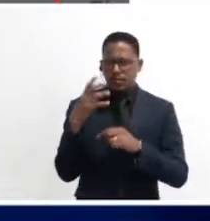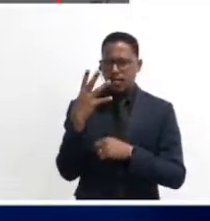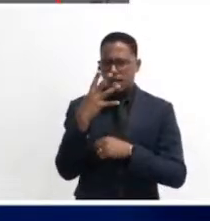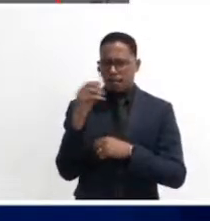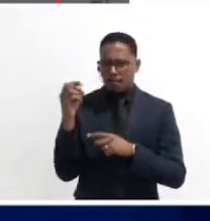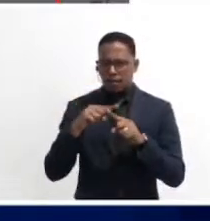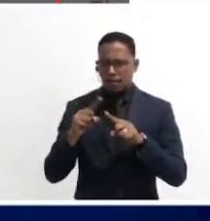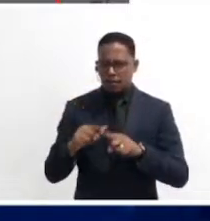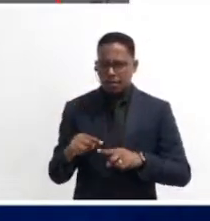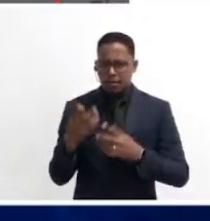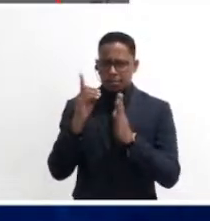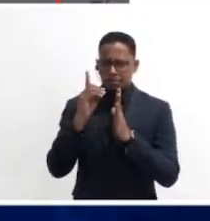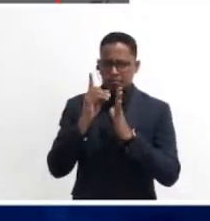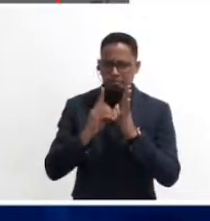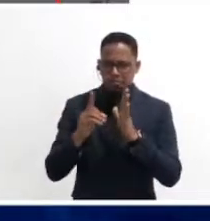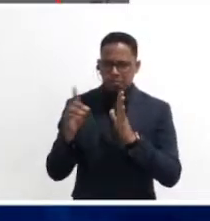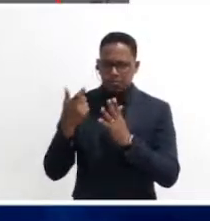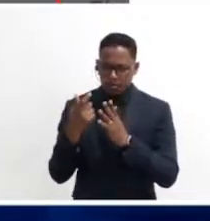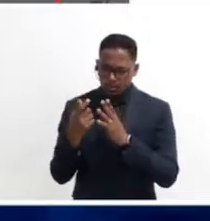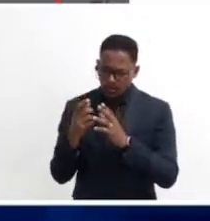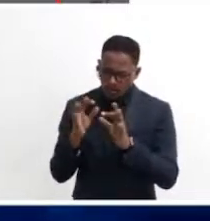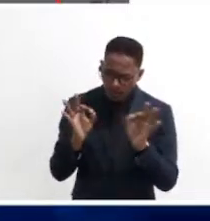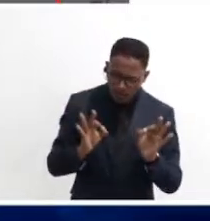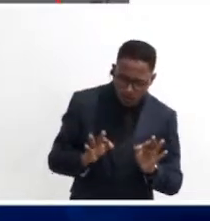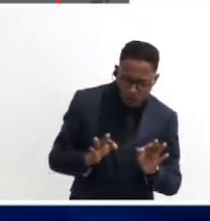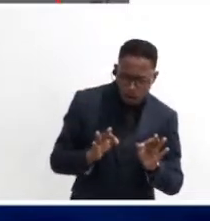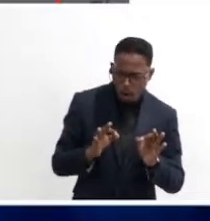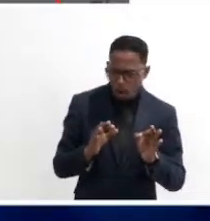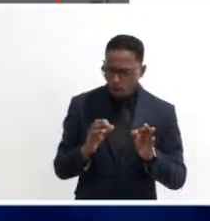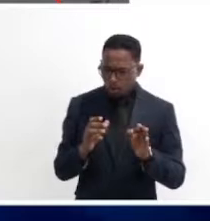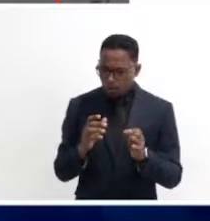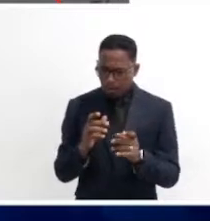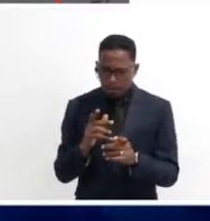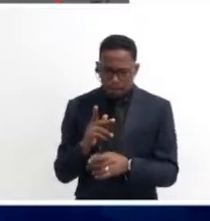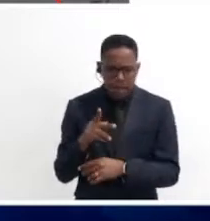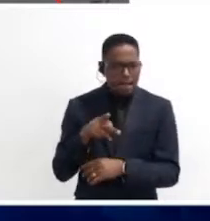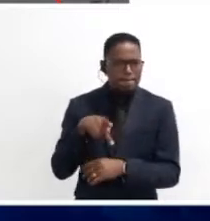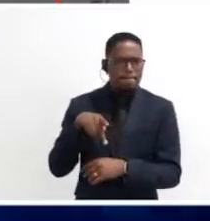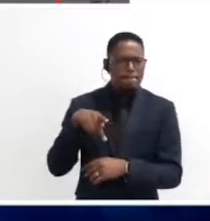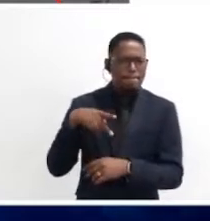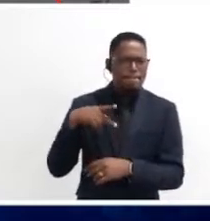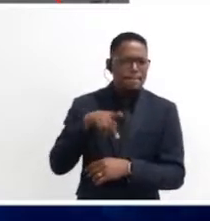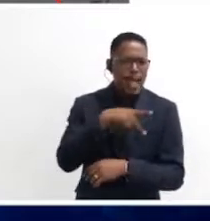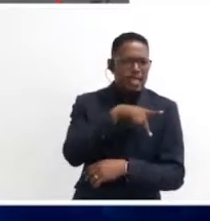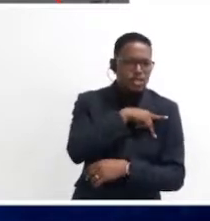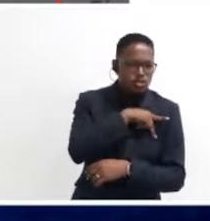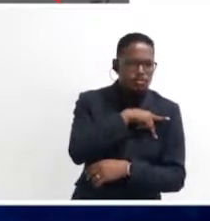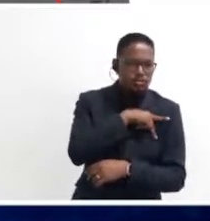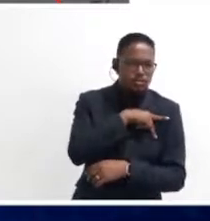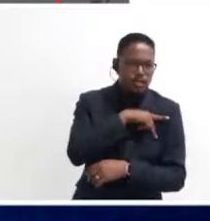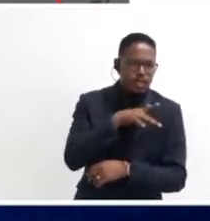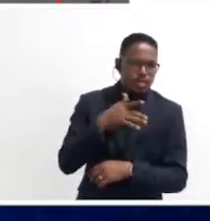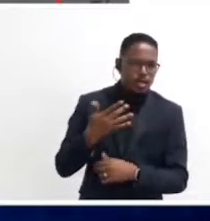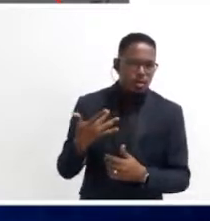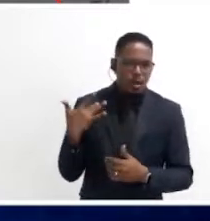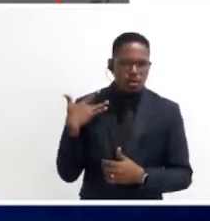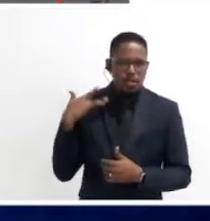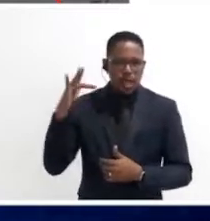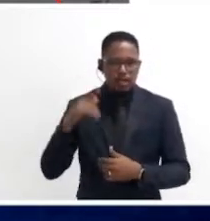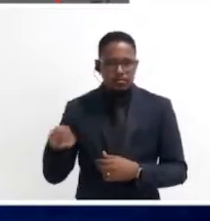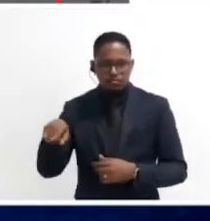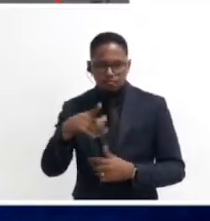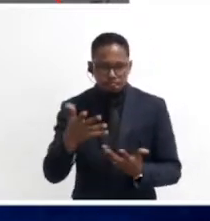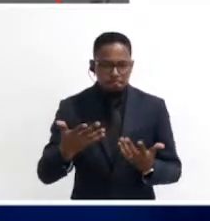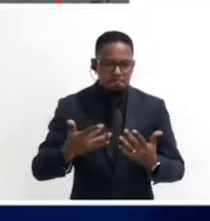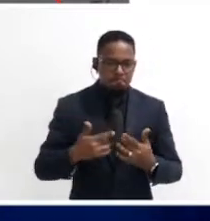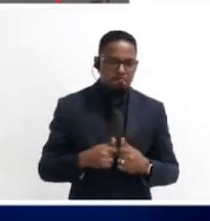own style of doing this in terms of the details of the bond pads and the bump configuration. So